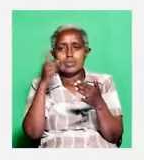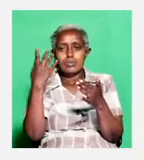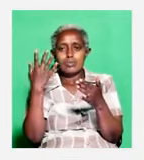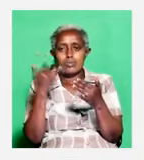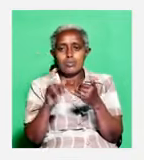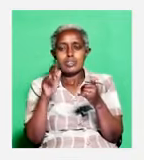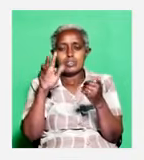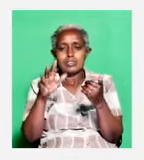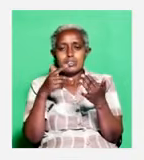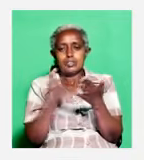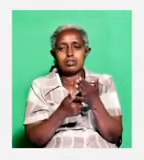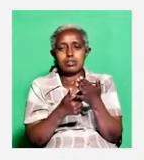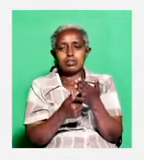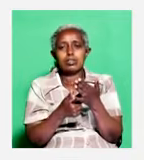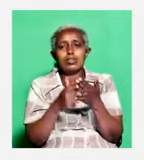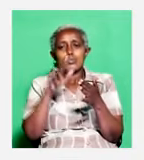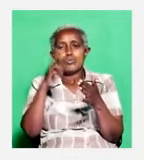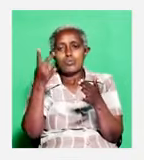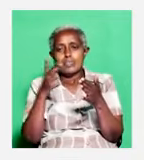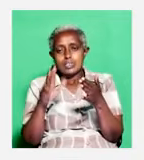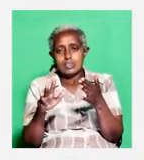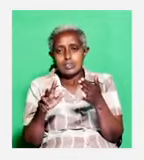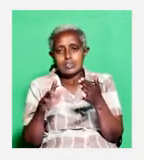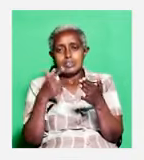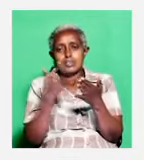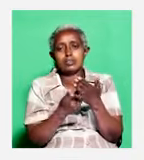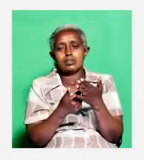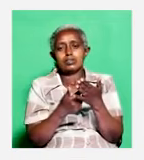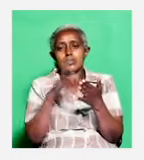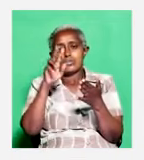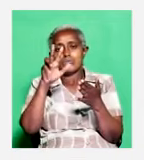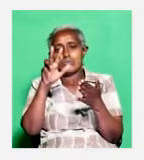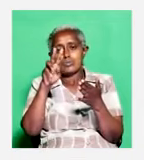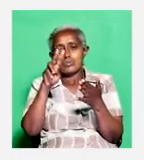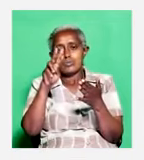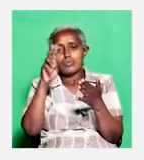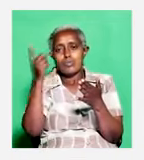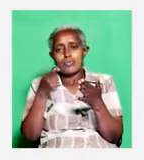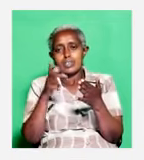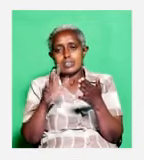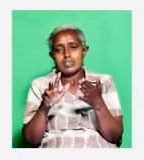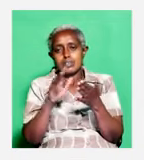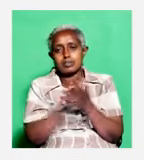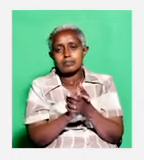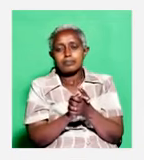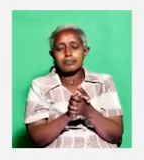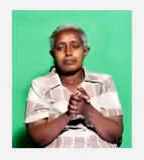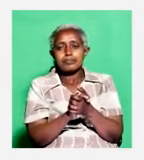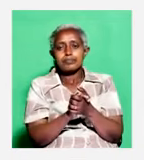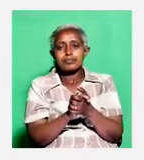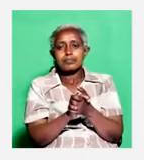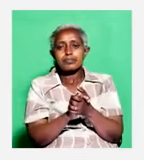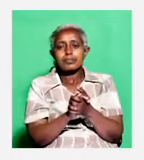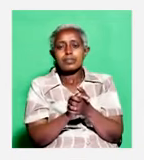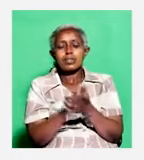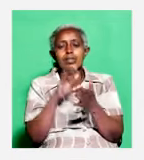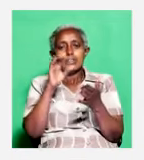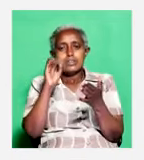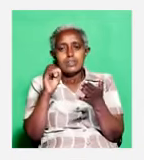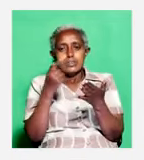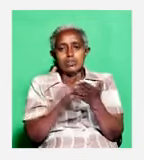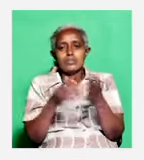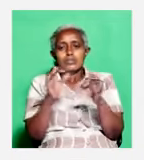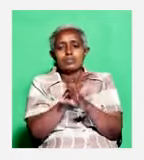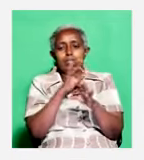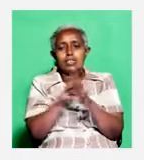3. Therefore, this it is 2 over 3. This it is 2 over 3. At 0,